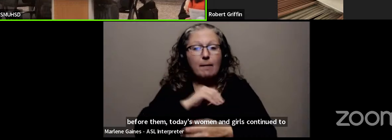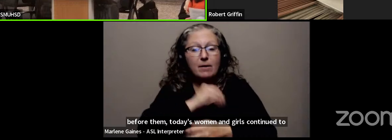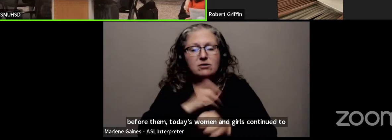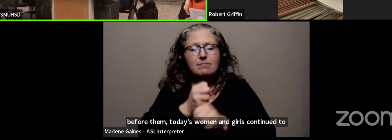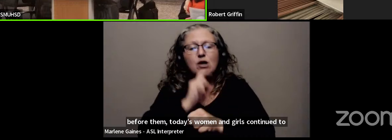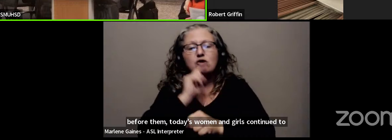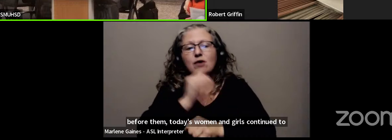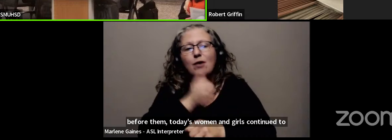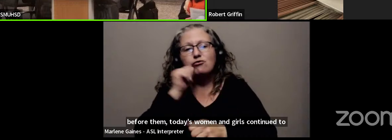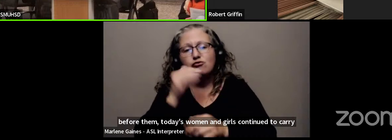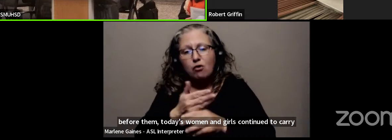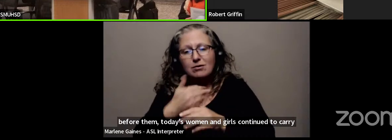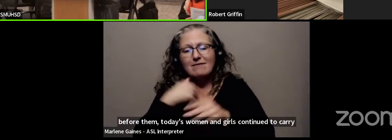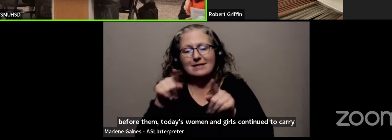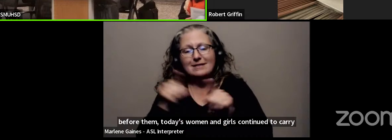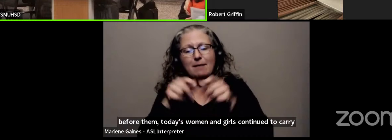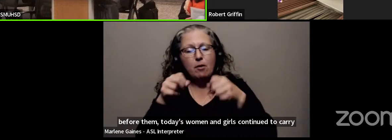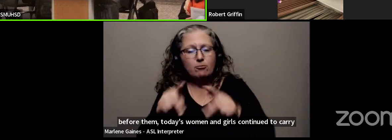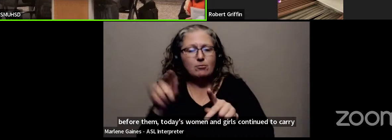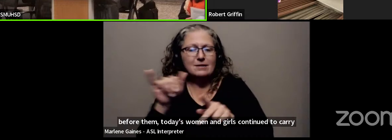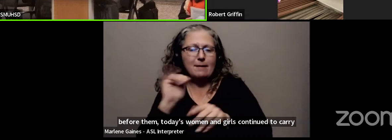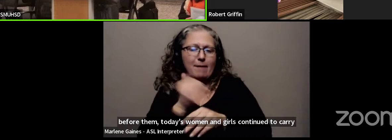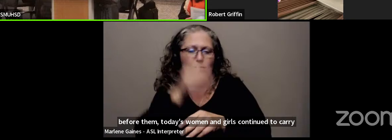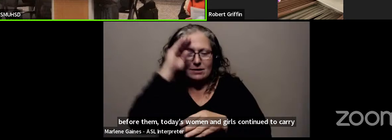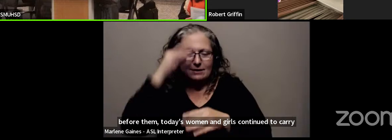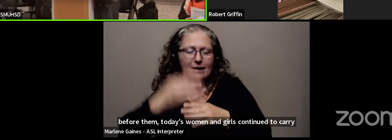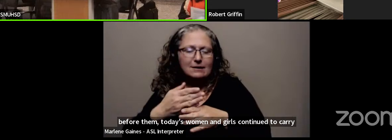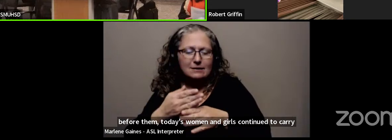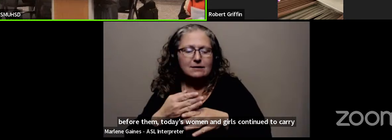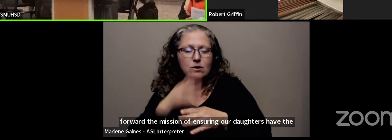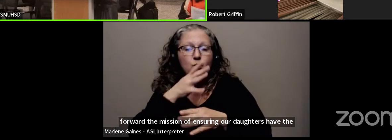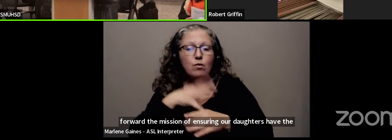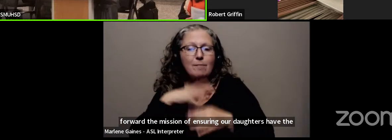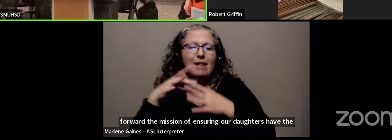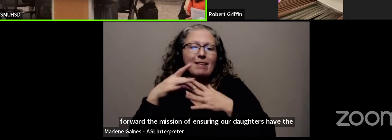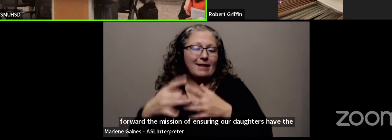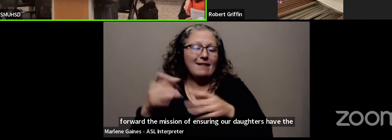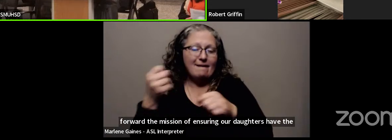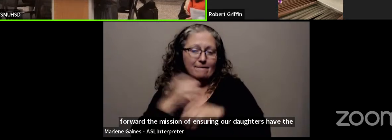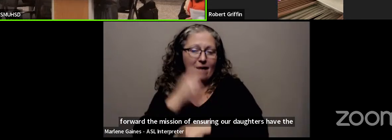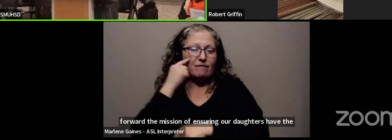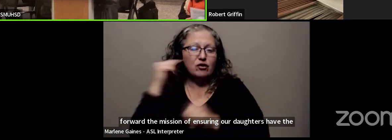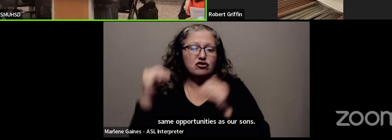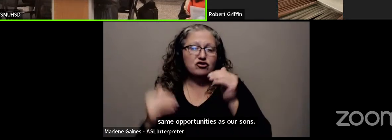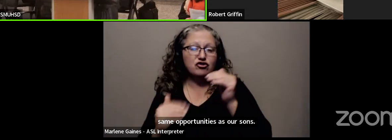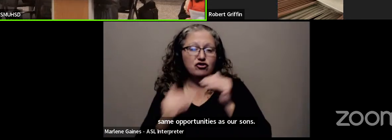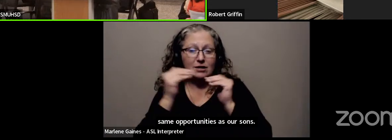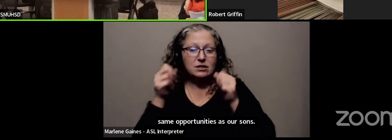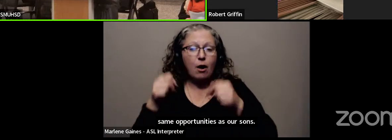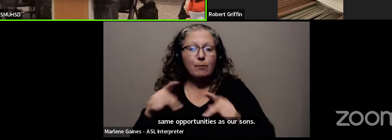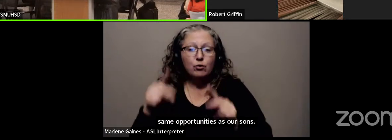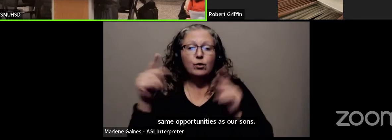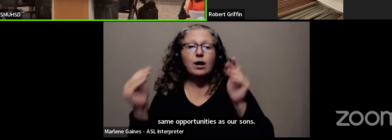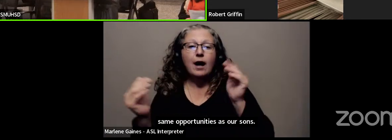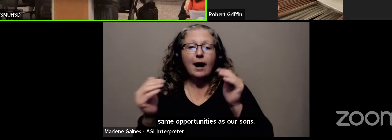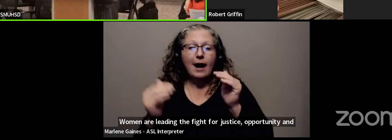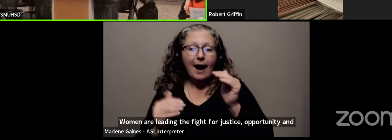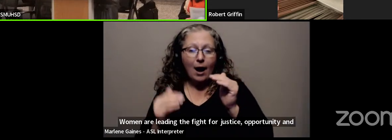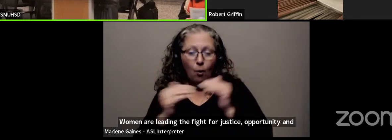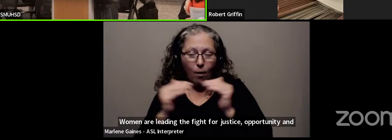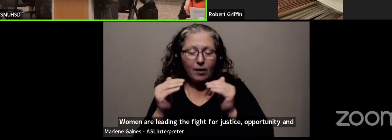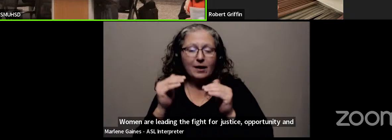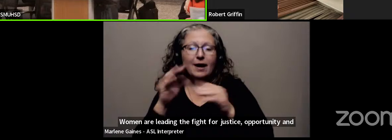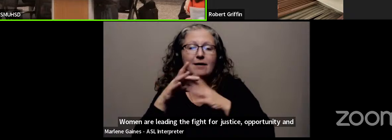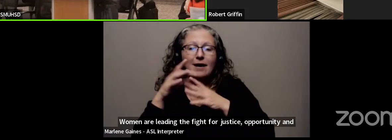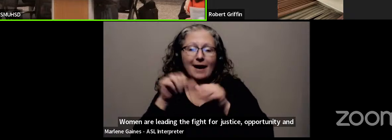daughters have the same opportunities as our sons. Women are leading the fight for justice, opportunity, and equality, and continue